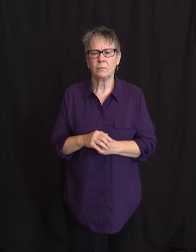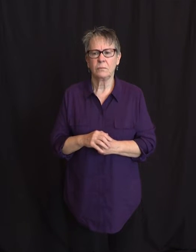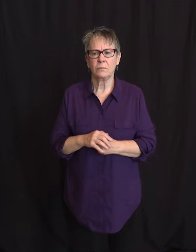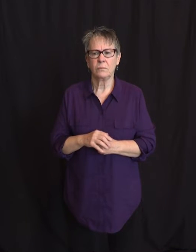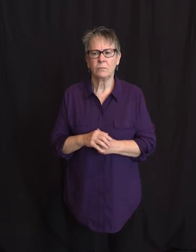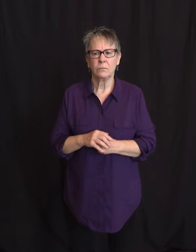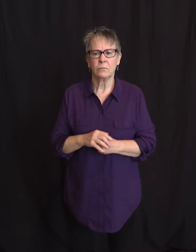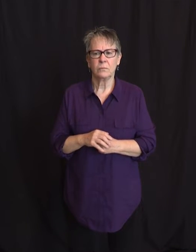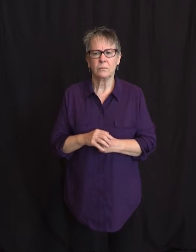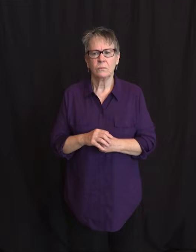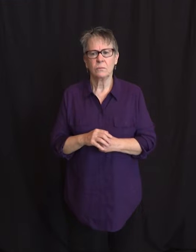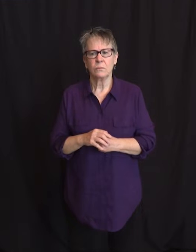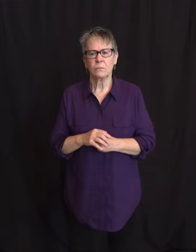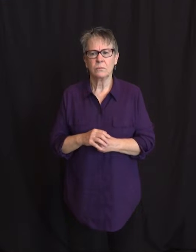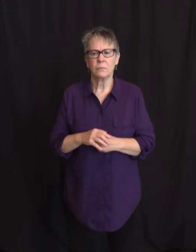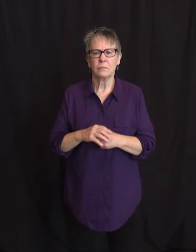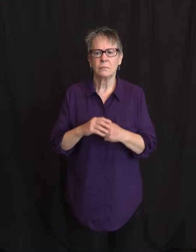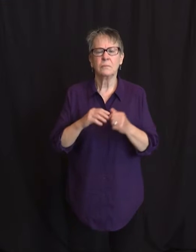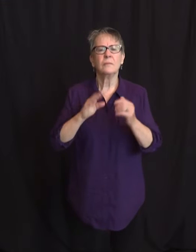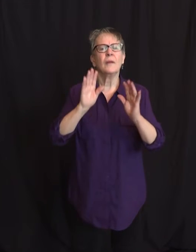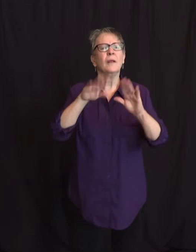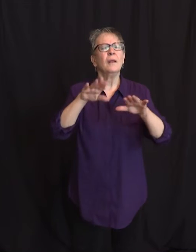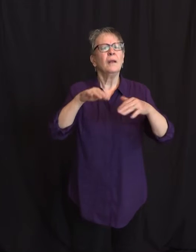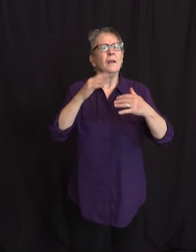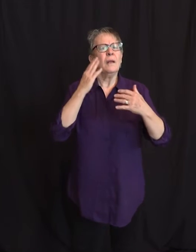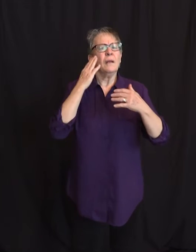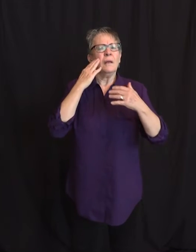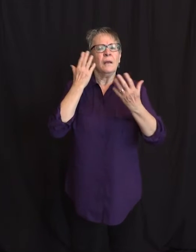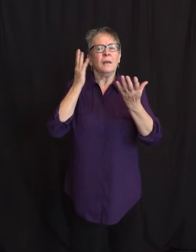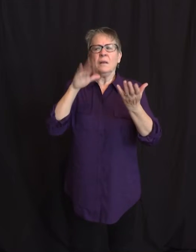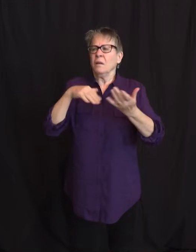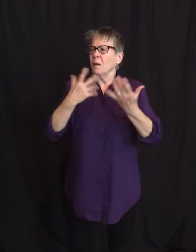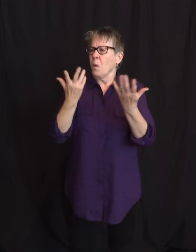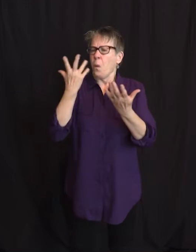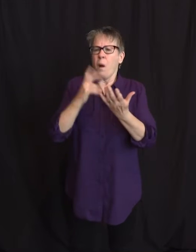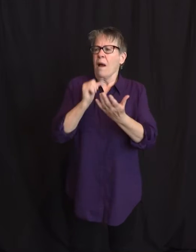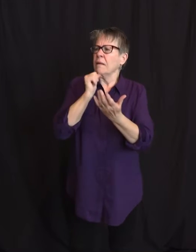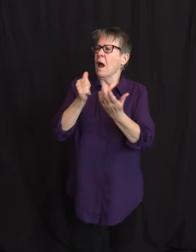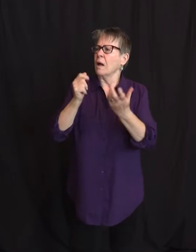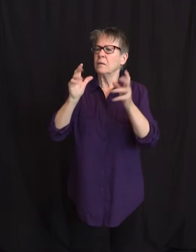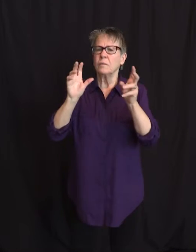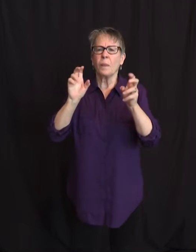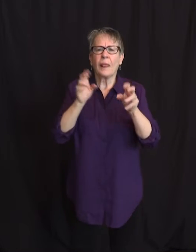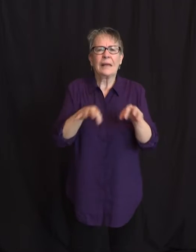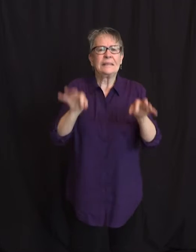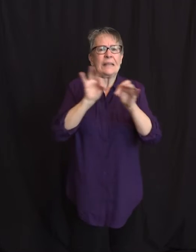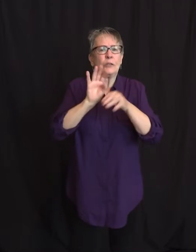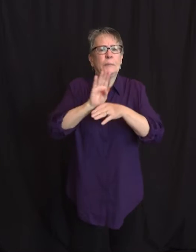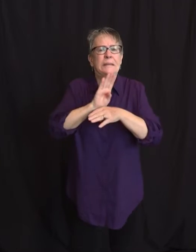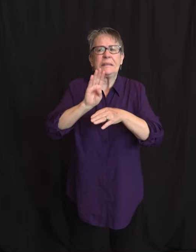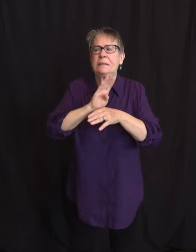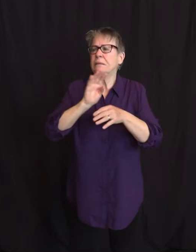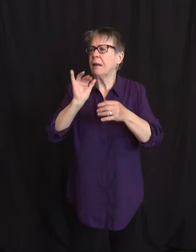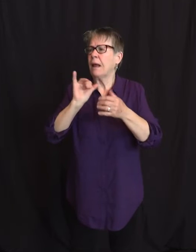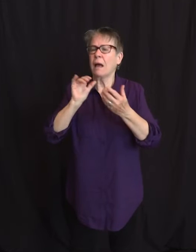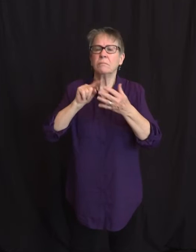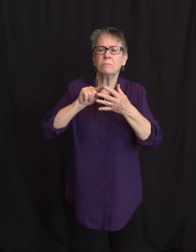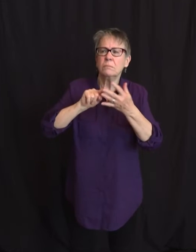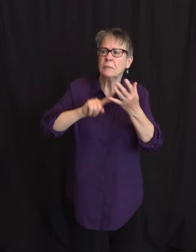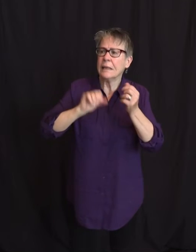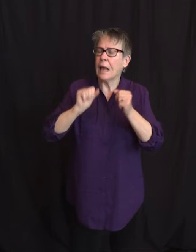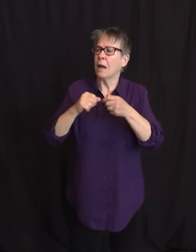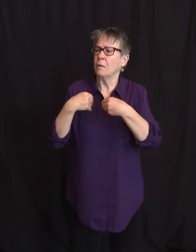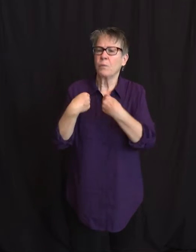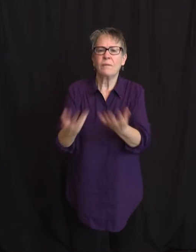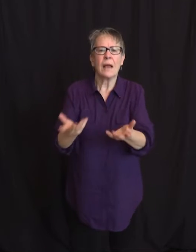of businesses that can be open or closed at this time? Do you have an example? I don't off the top of my head. Okay. But I mean, just, like